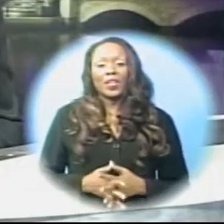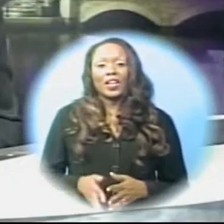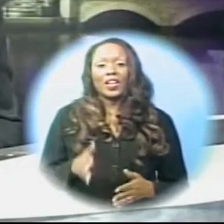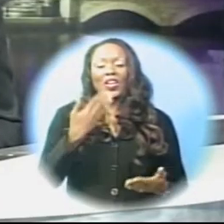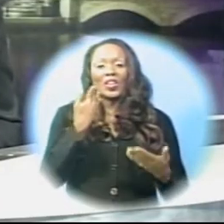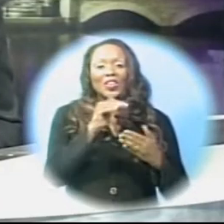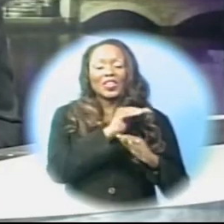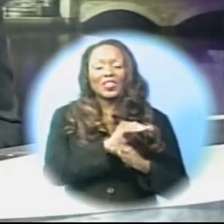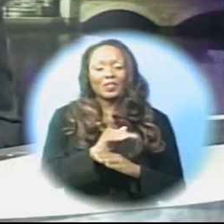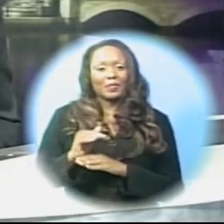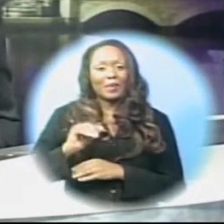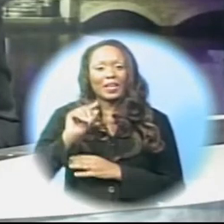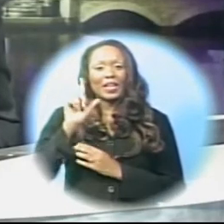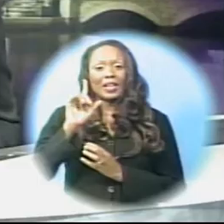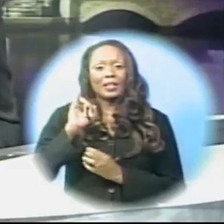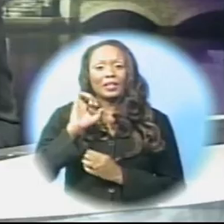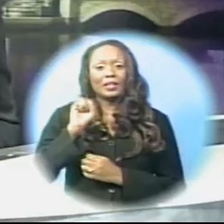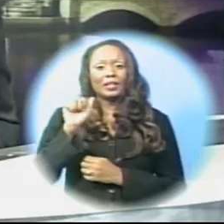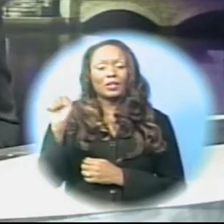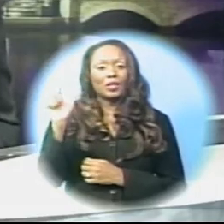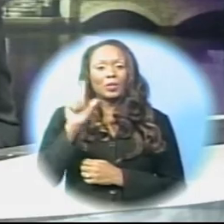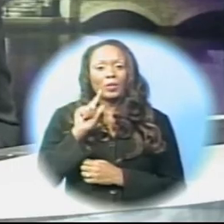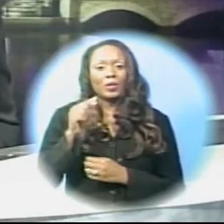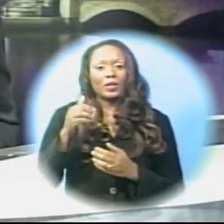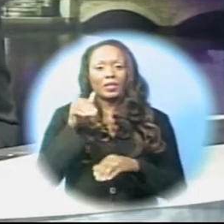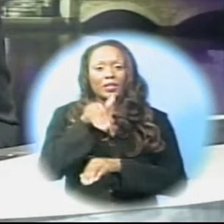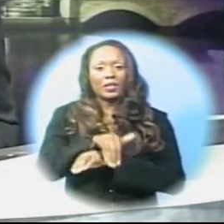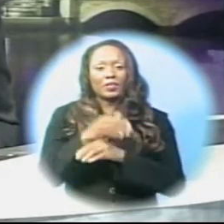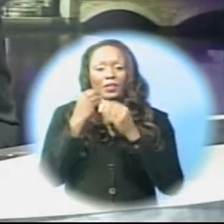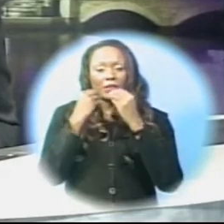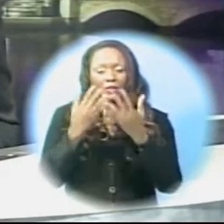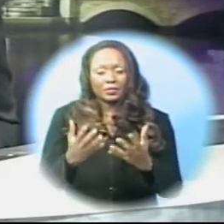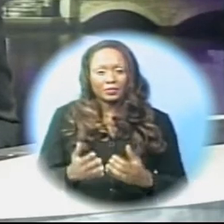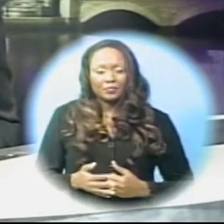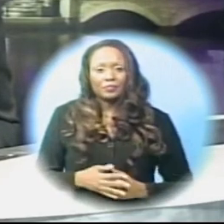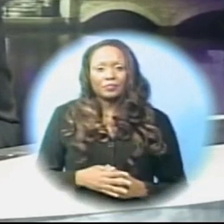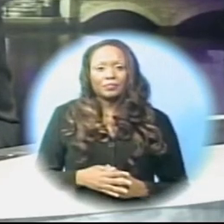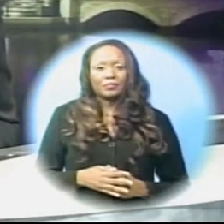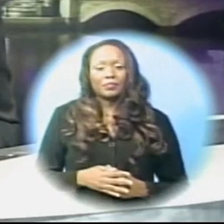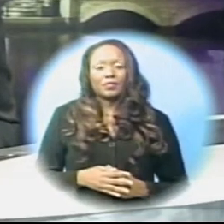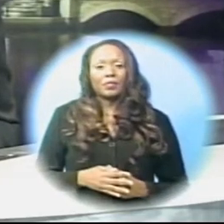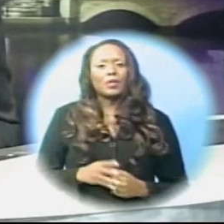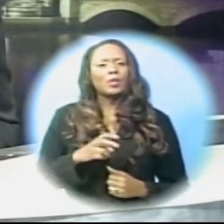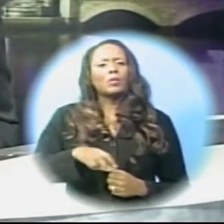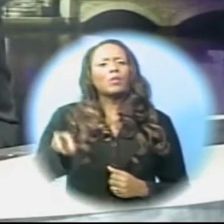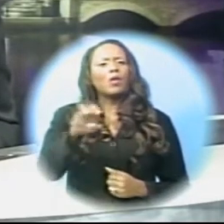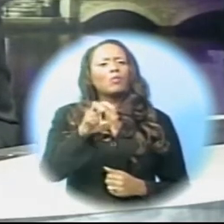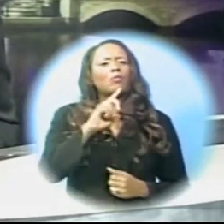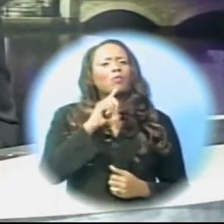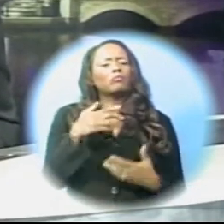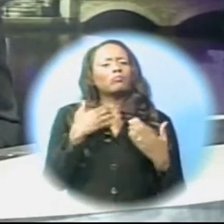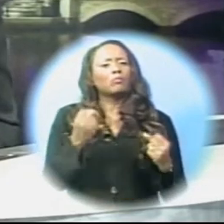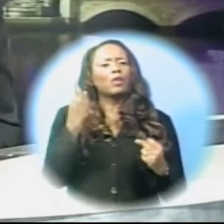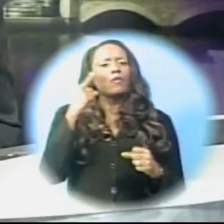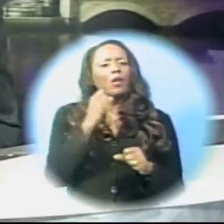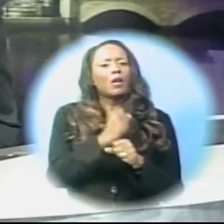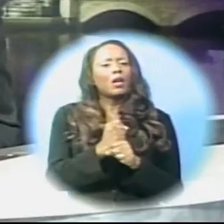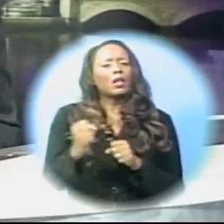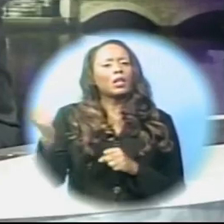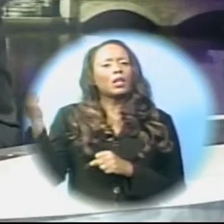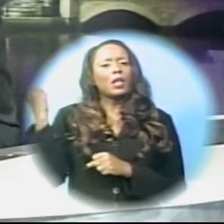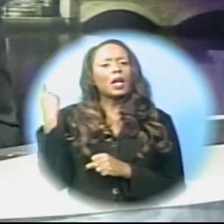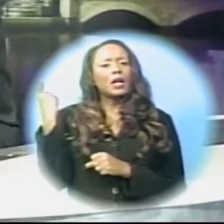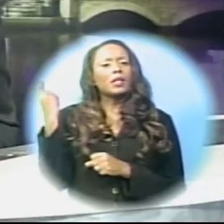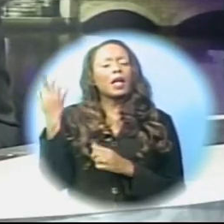And a very good evening to you. I'm Lisa Lord with the CBC Evening News and our top story. The tourism sector's strong performance in 2015